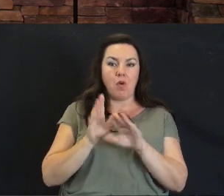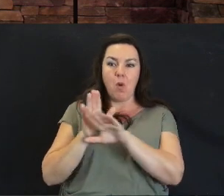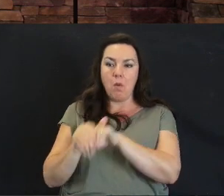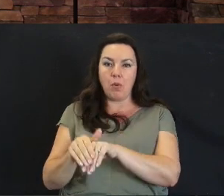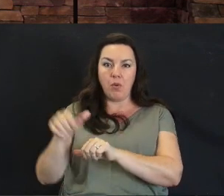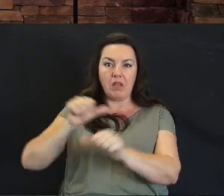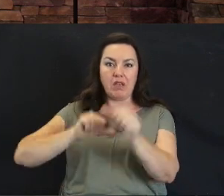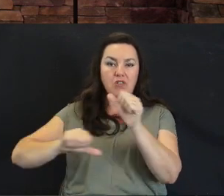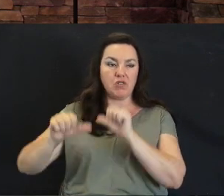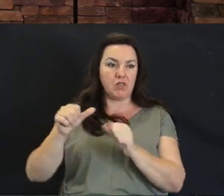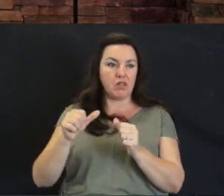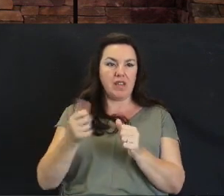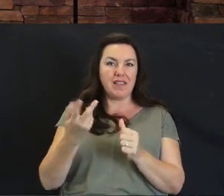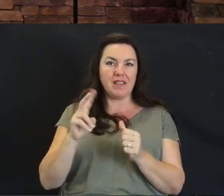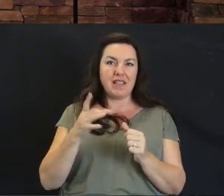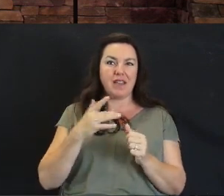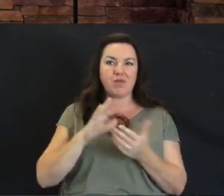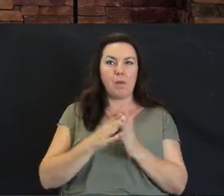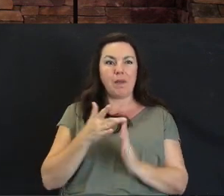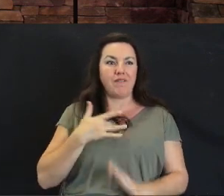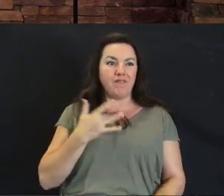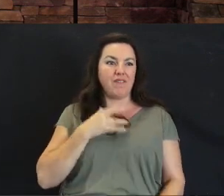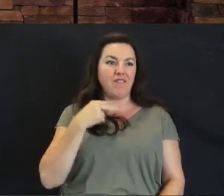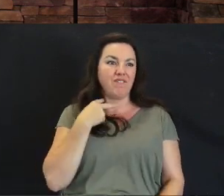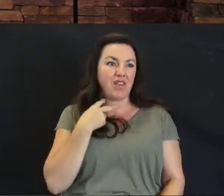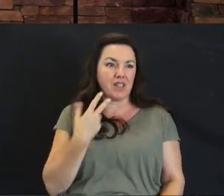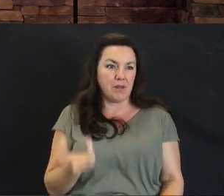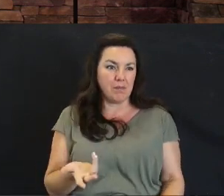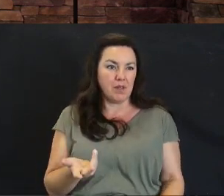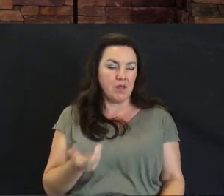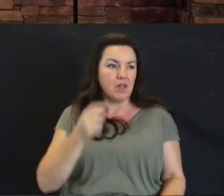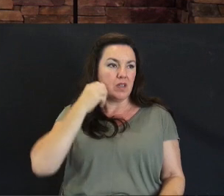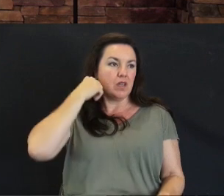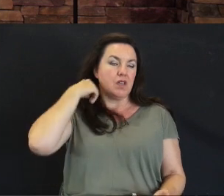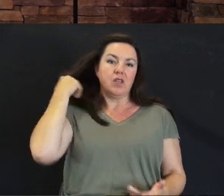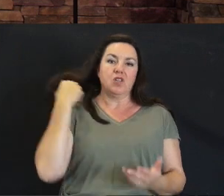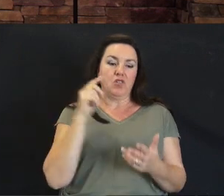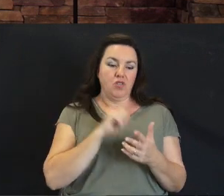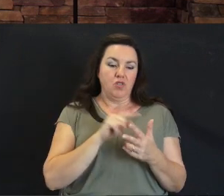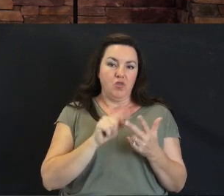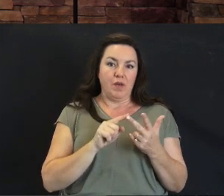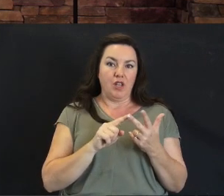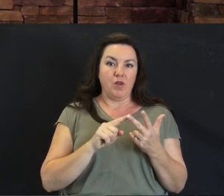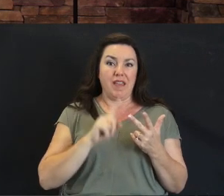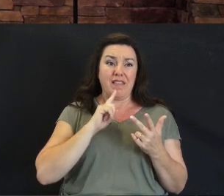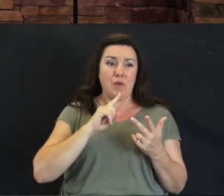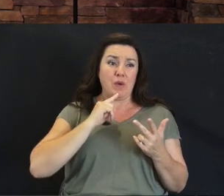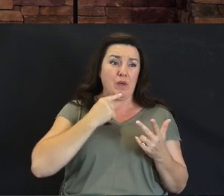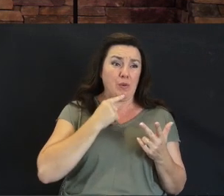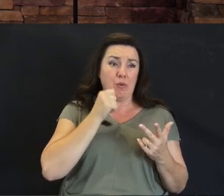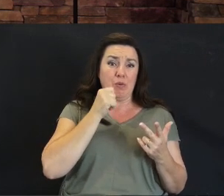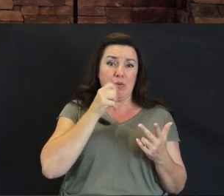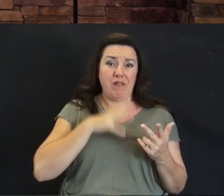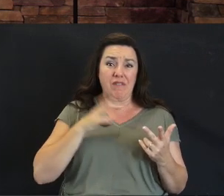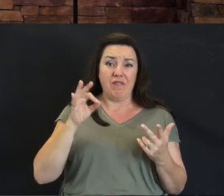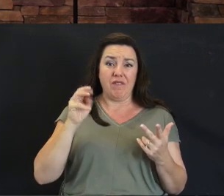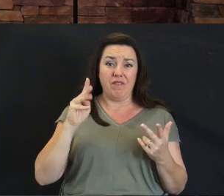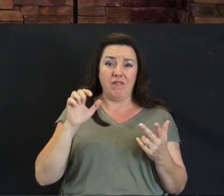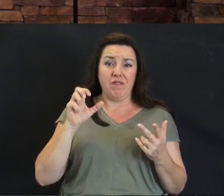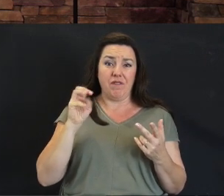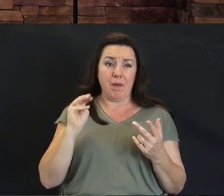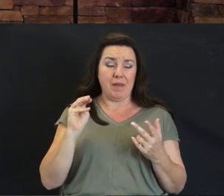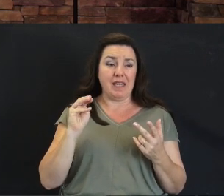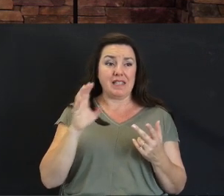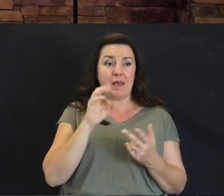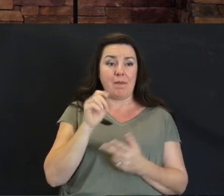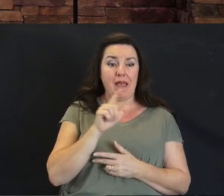there's a victimhood And so we looked at that fact That radical feminism Black Lives Matter Are promoting this